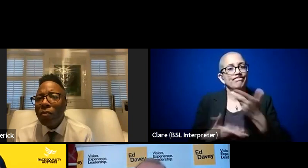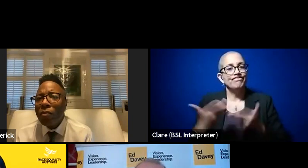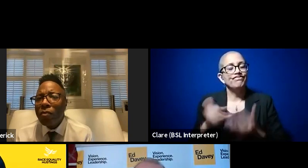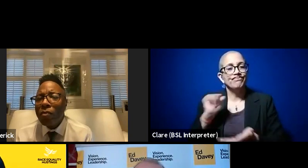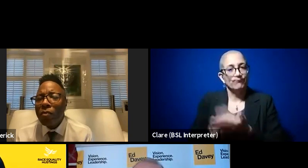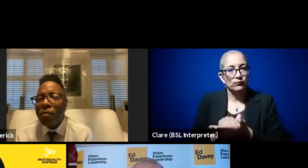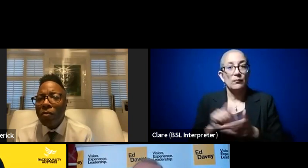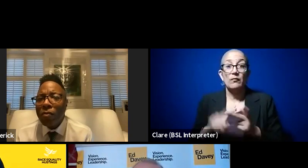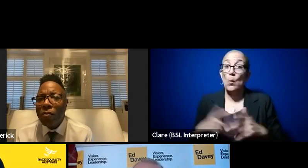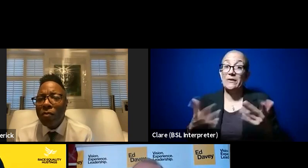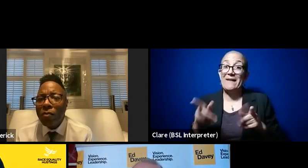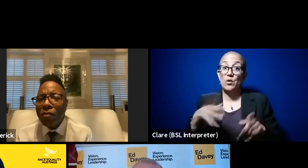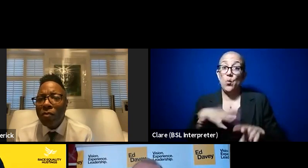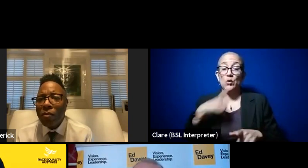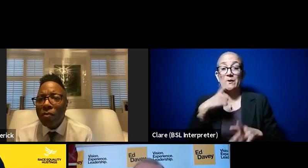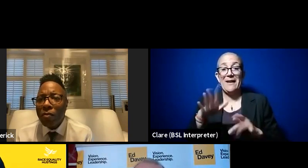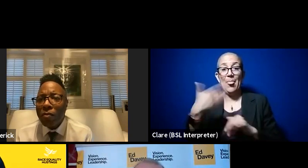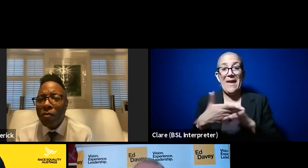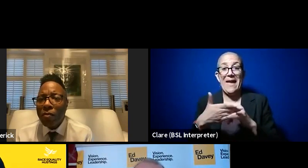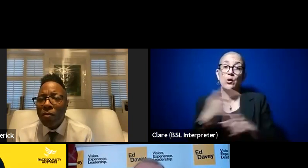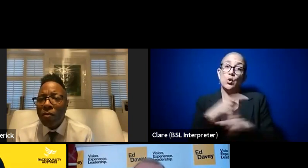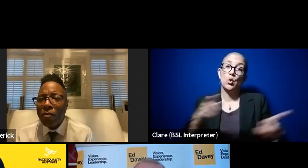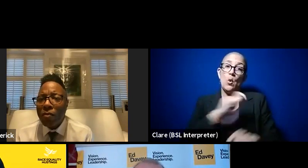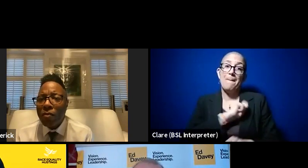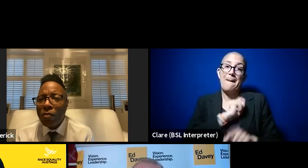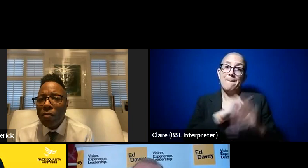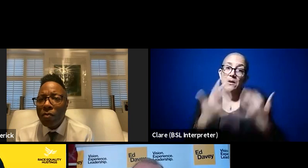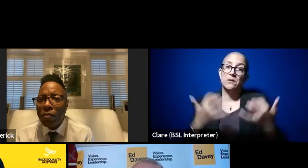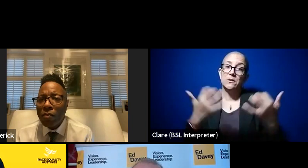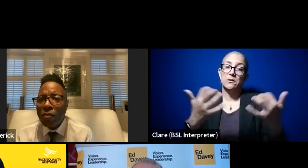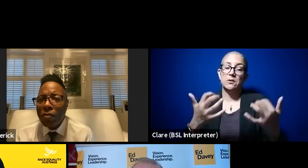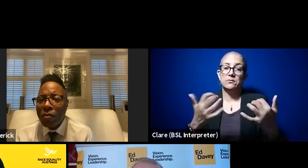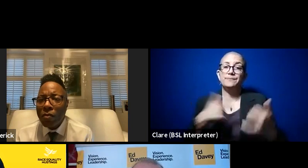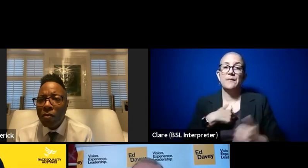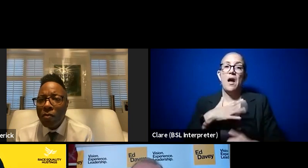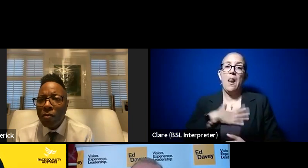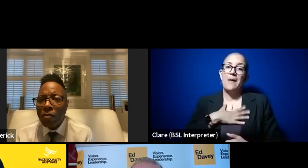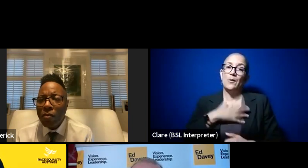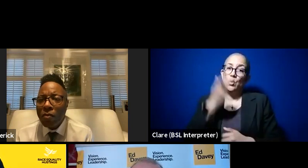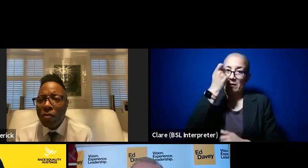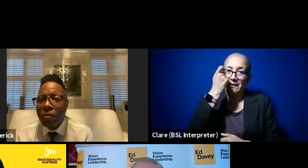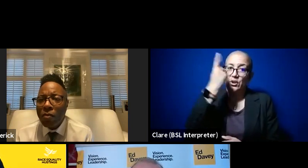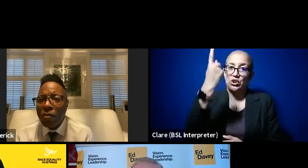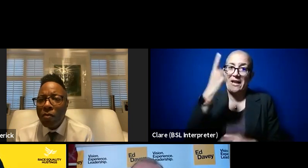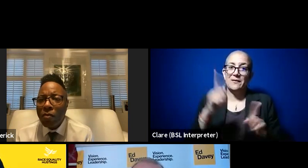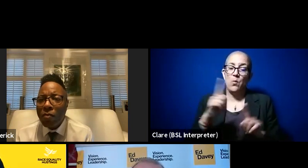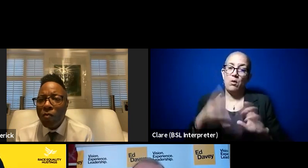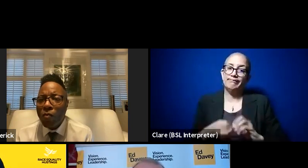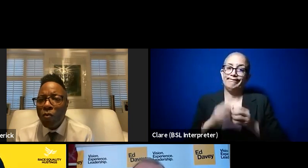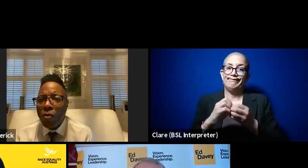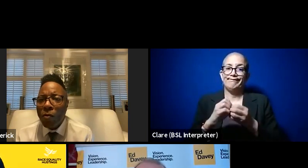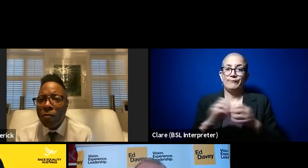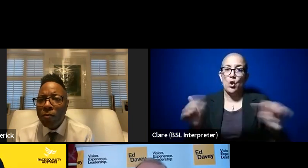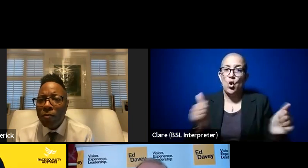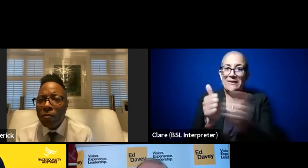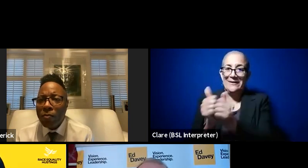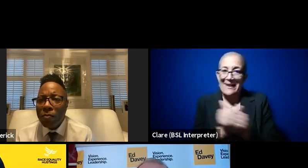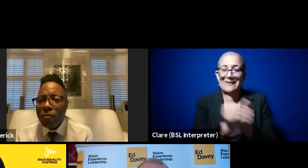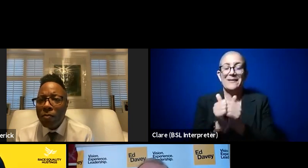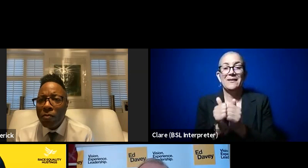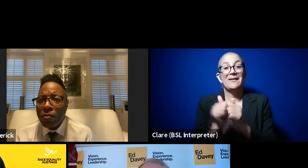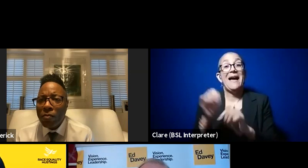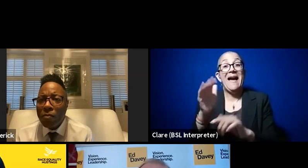whatever you want to say at the end to the membership here, I'd just like to suggest that building a consensus outside of the party might be